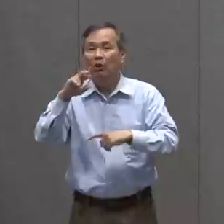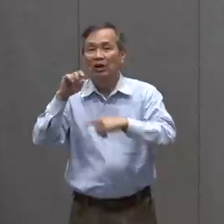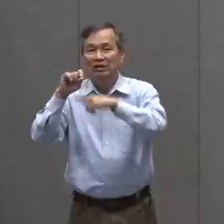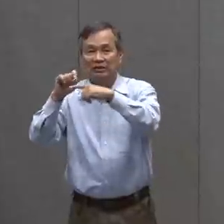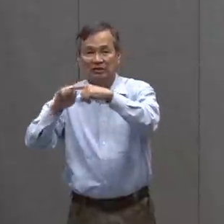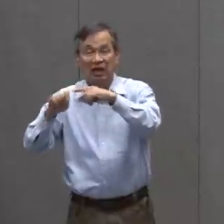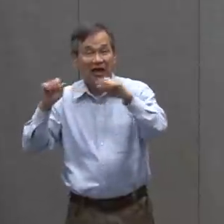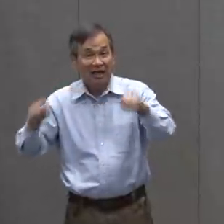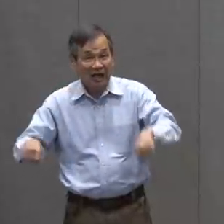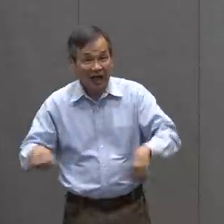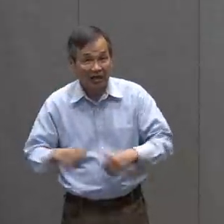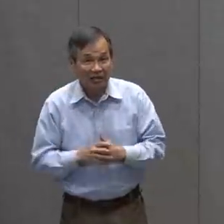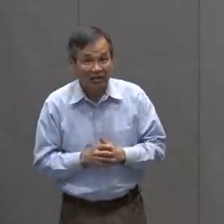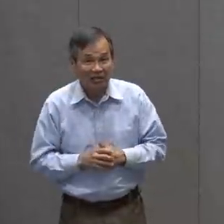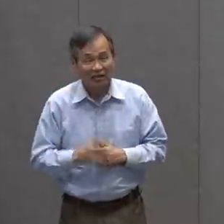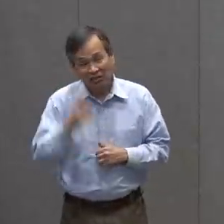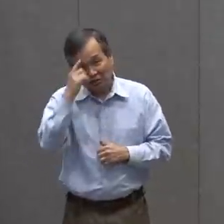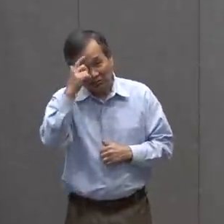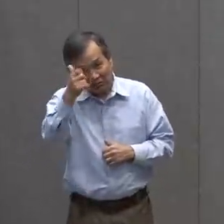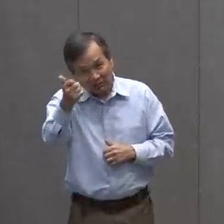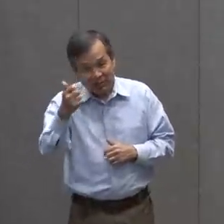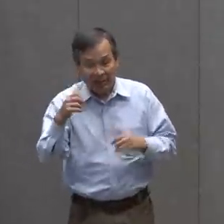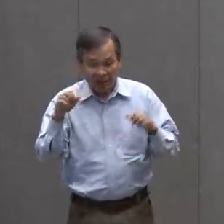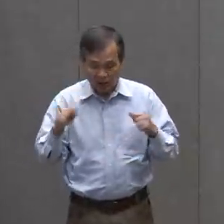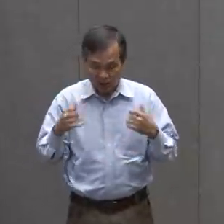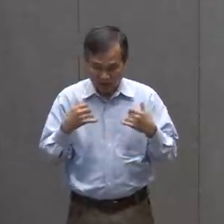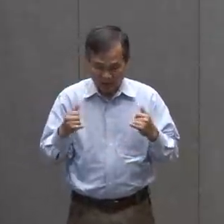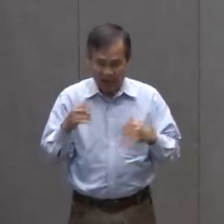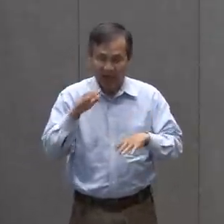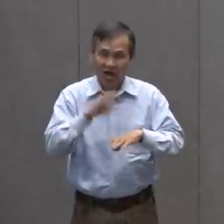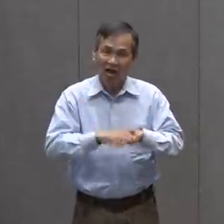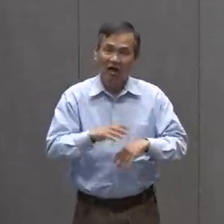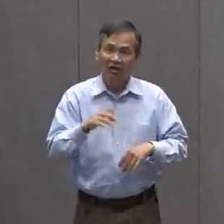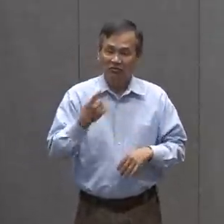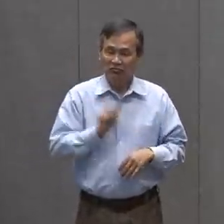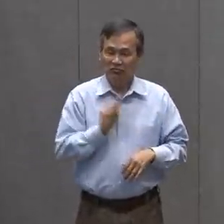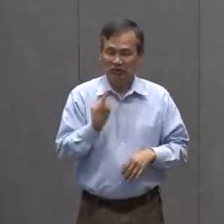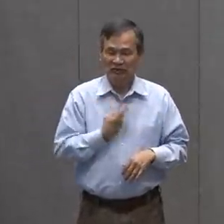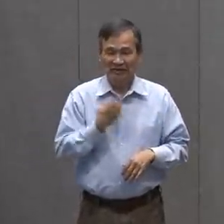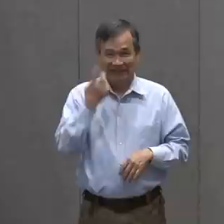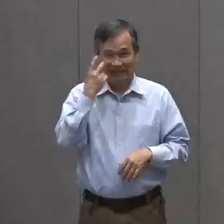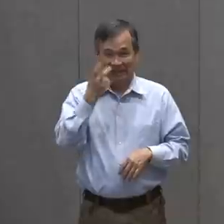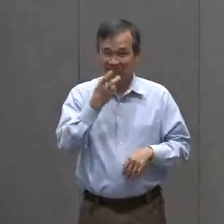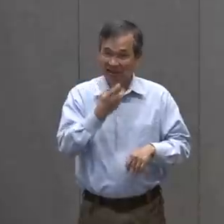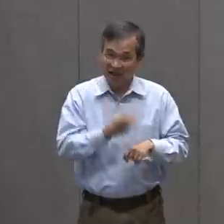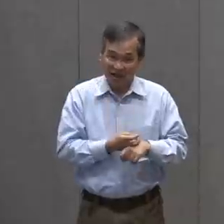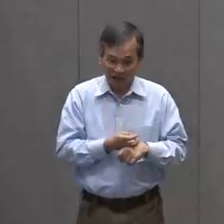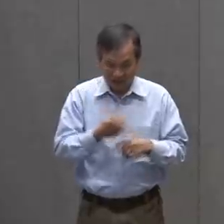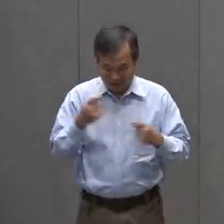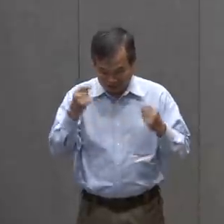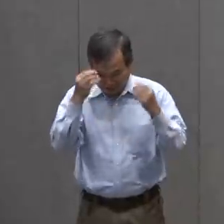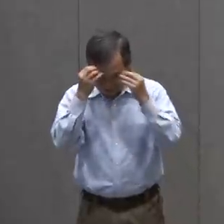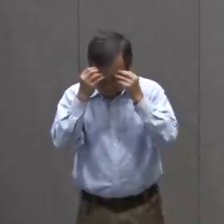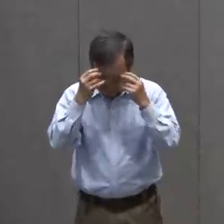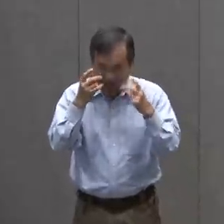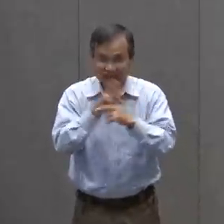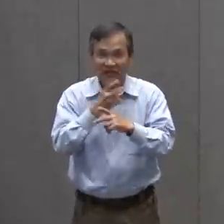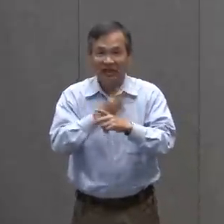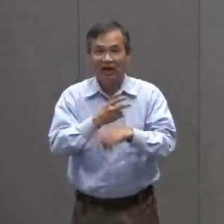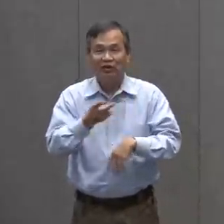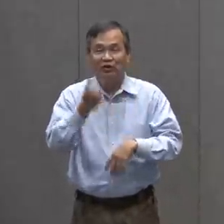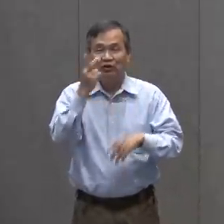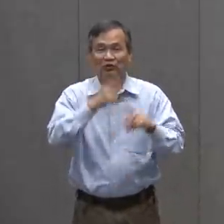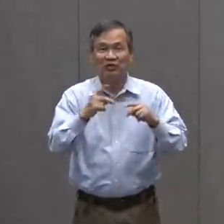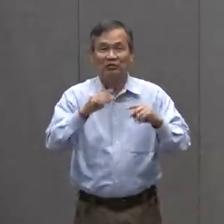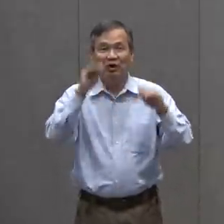division. You could also play that game on your own. Did you see how hard it was for us just to try to fill the board with two of us